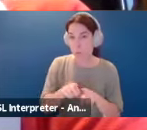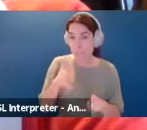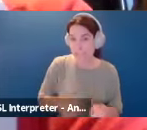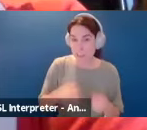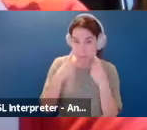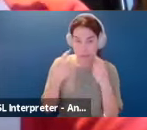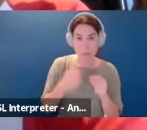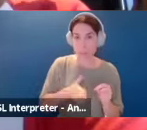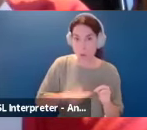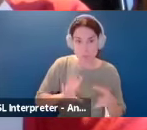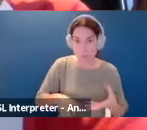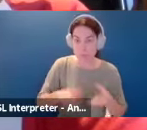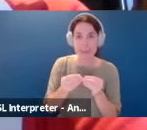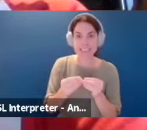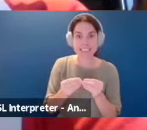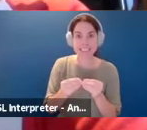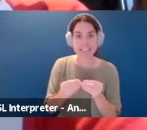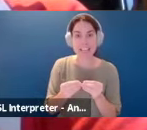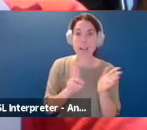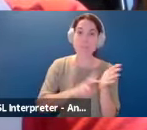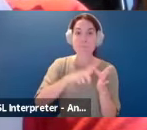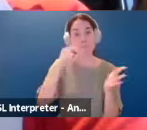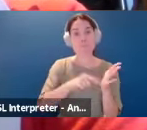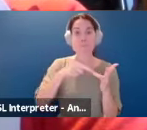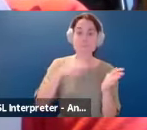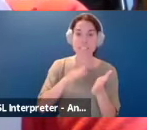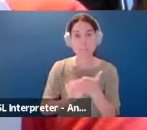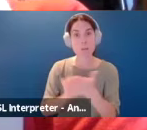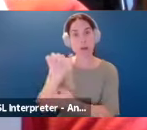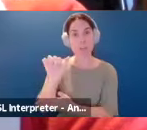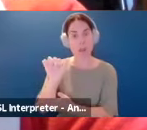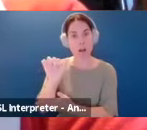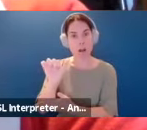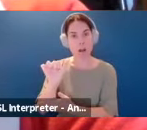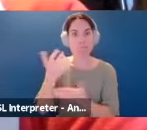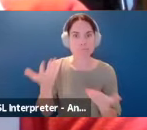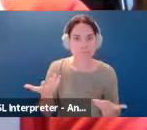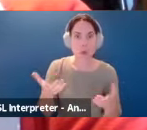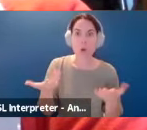and shouldn't we just get on with practicing the dharma isn't that the solution to everything